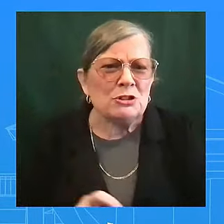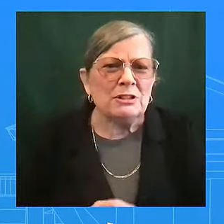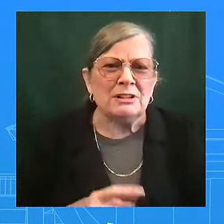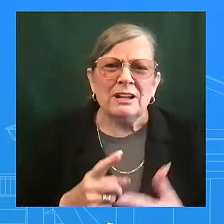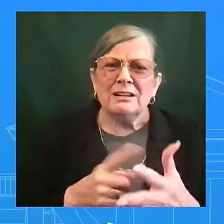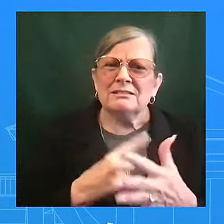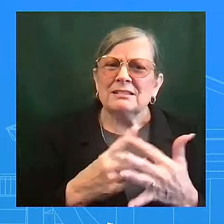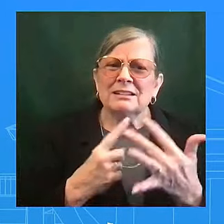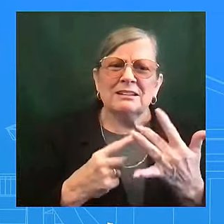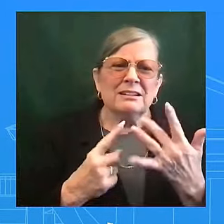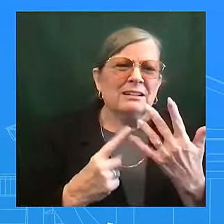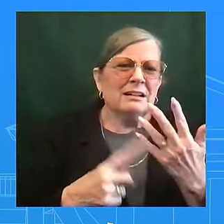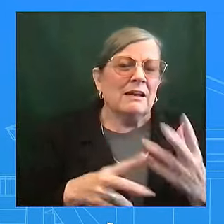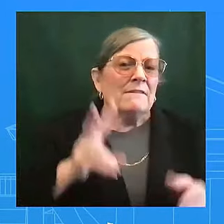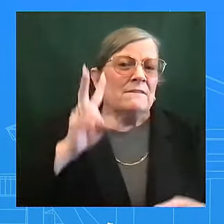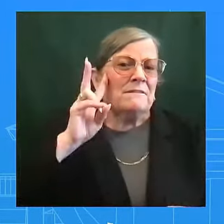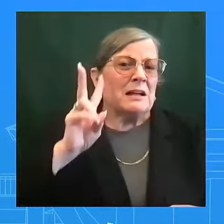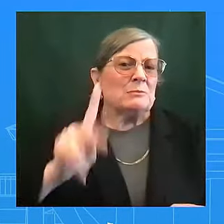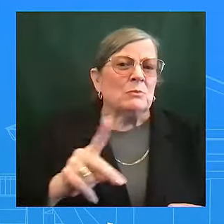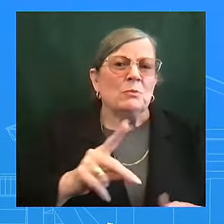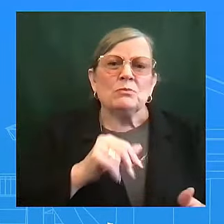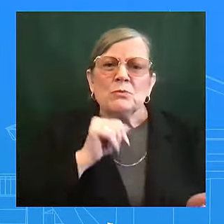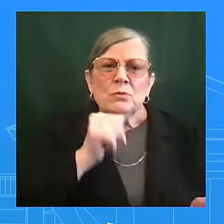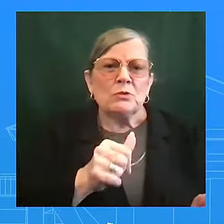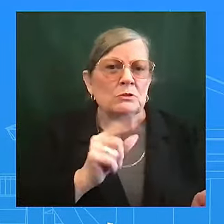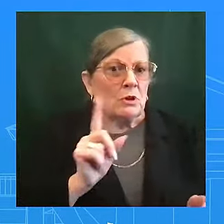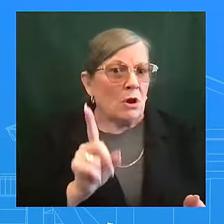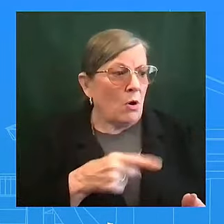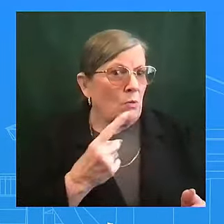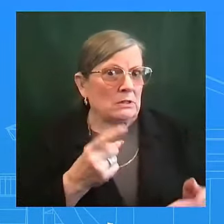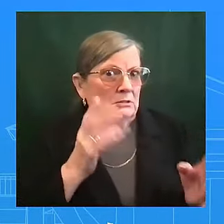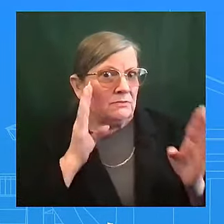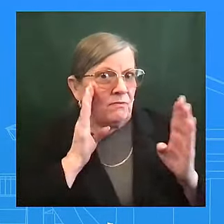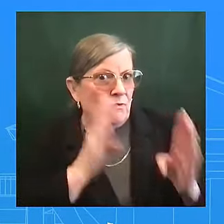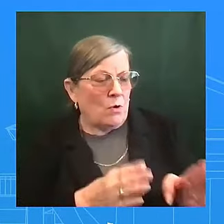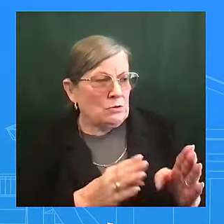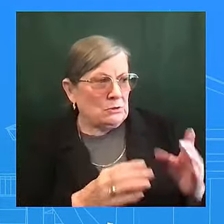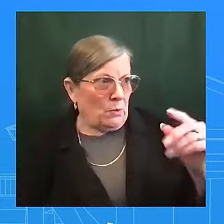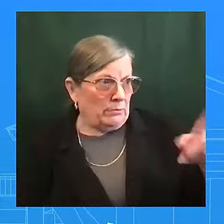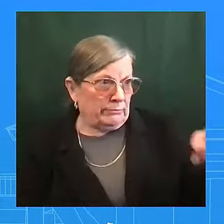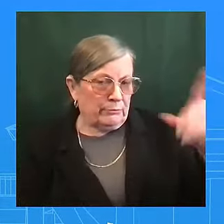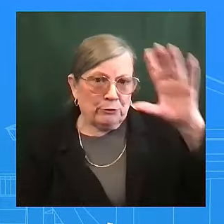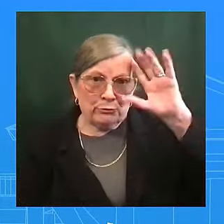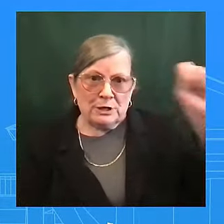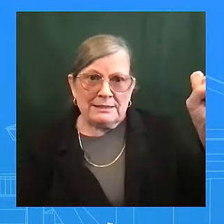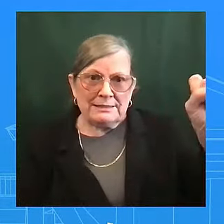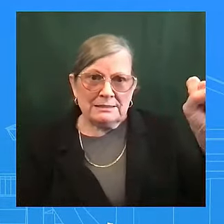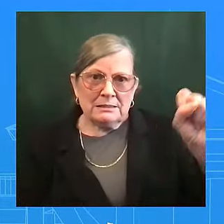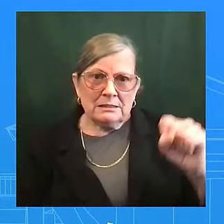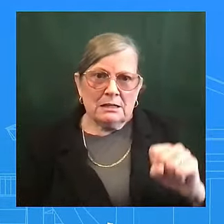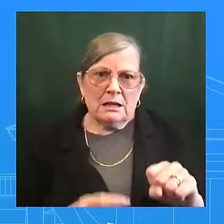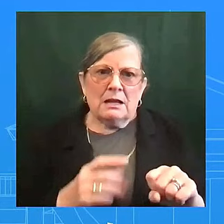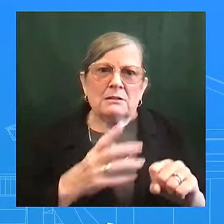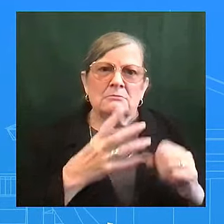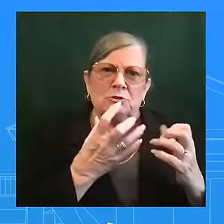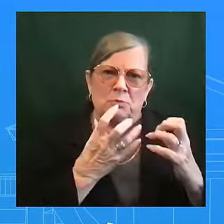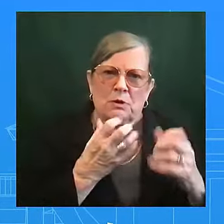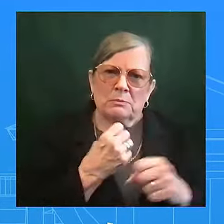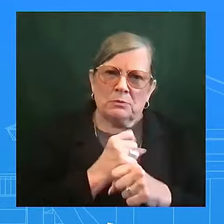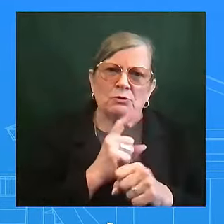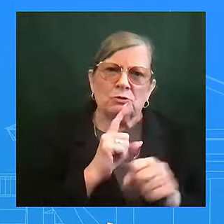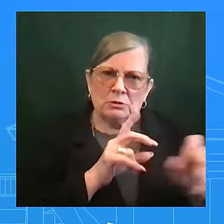policies that she is obviously that he's in line with, that she has put forth in the past week or so.